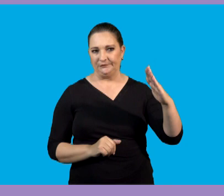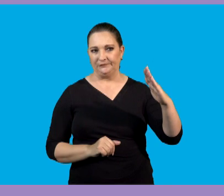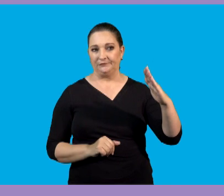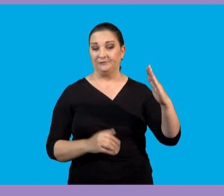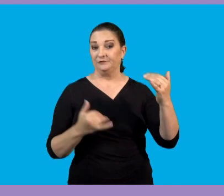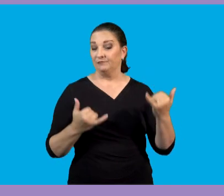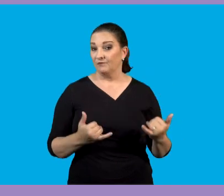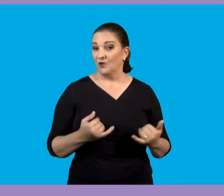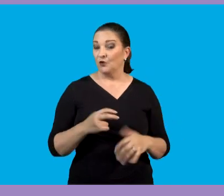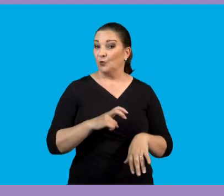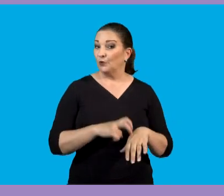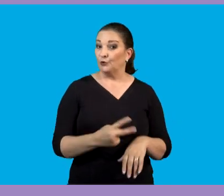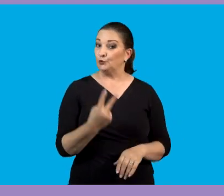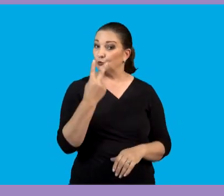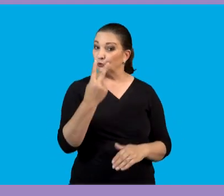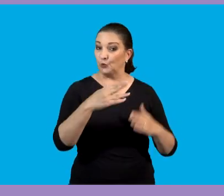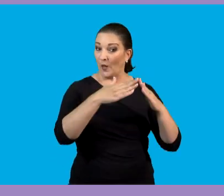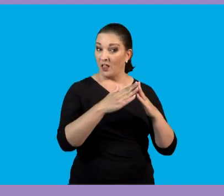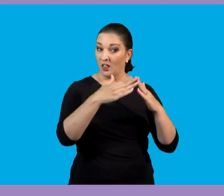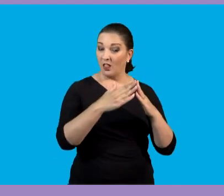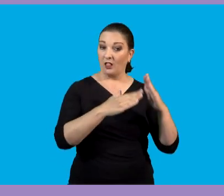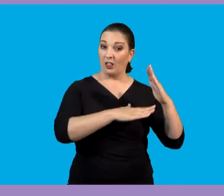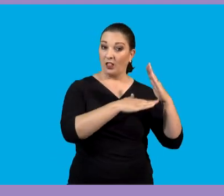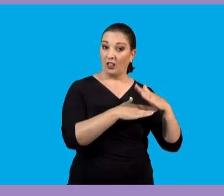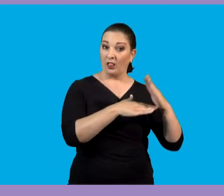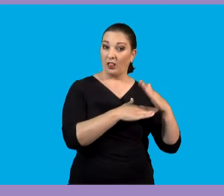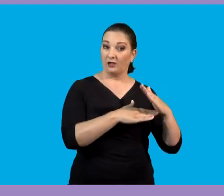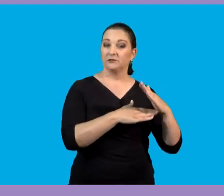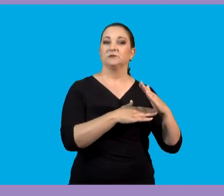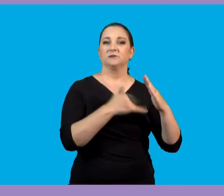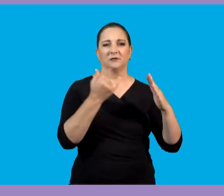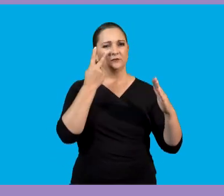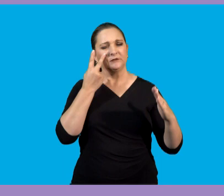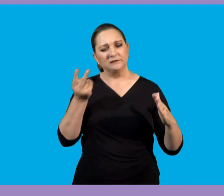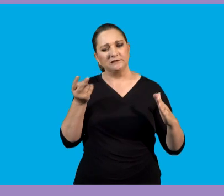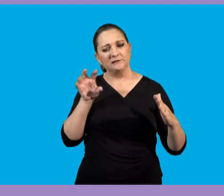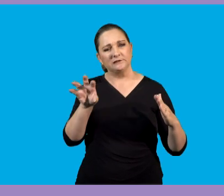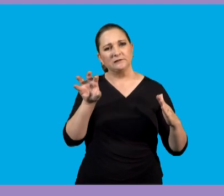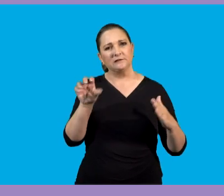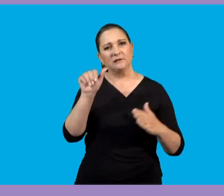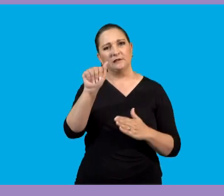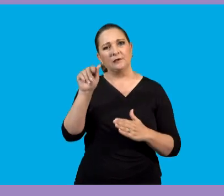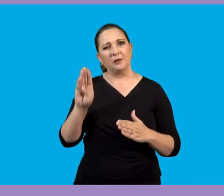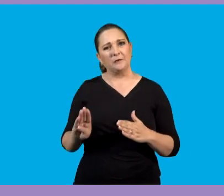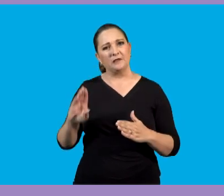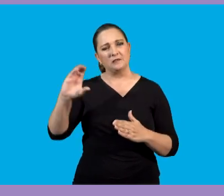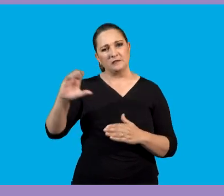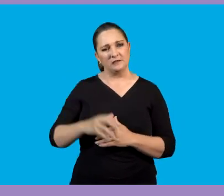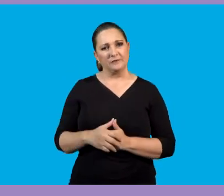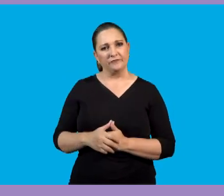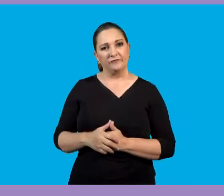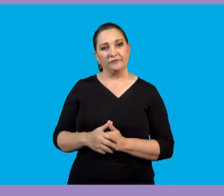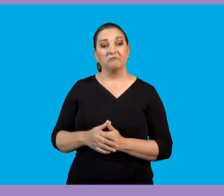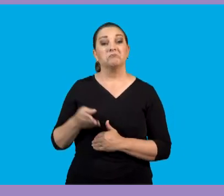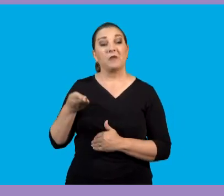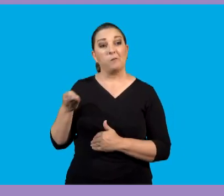because all we need is two angles and a corresponding side, now we go over and look at triangle ABC. And in this